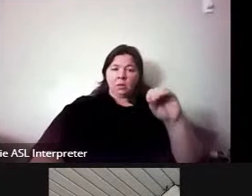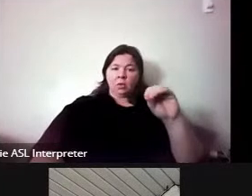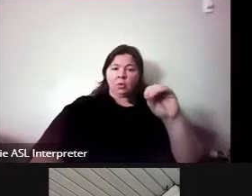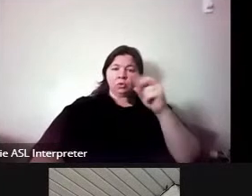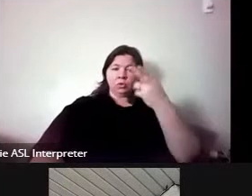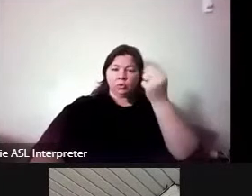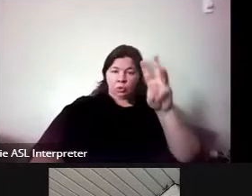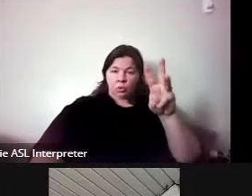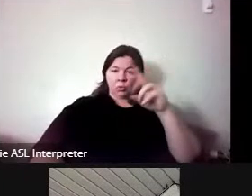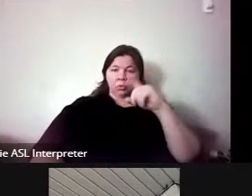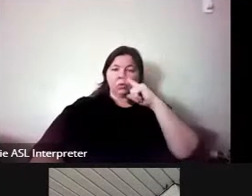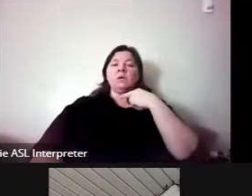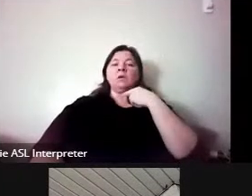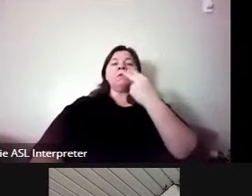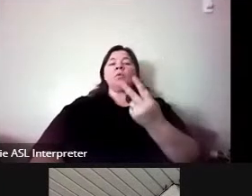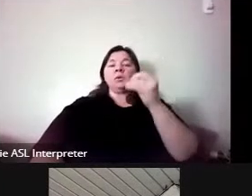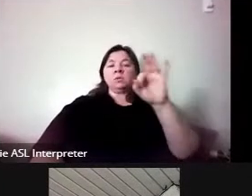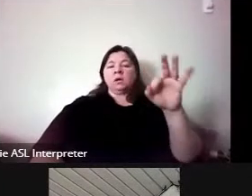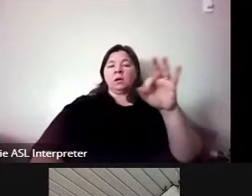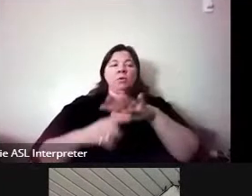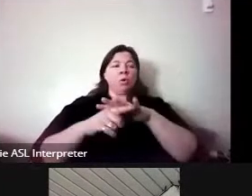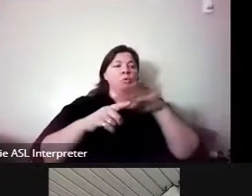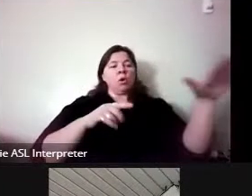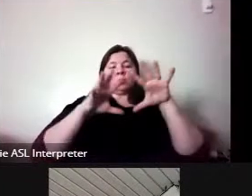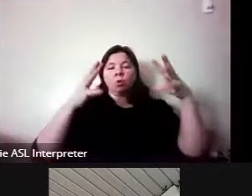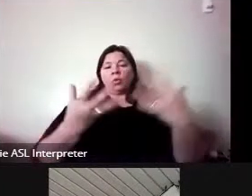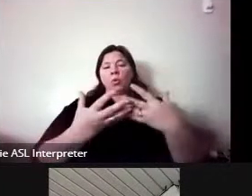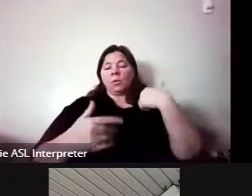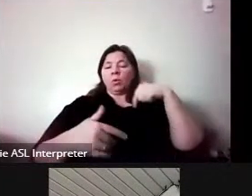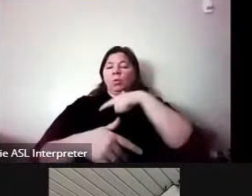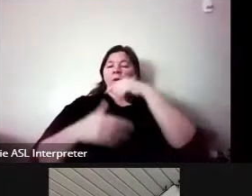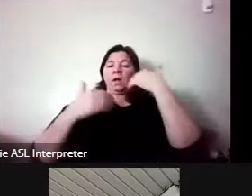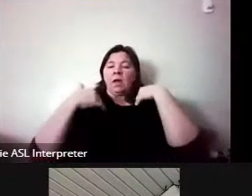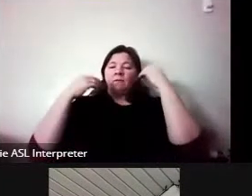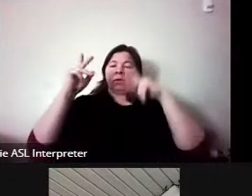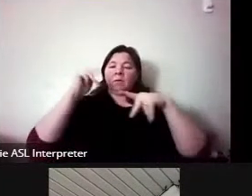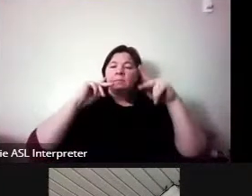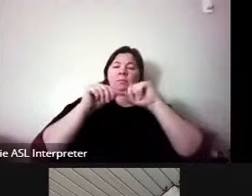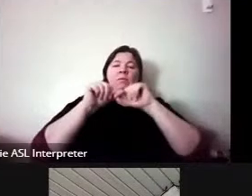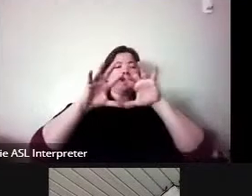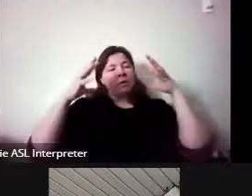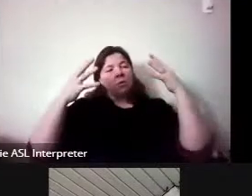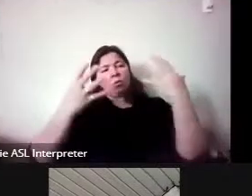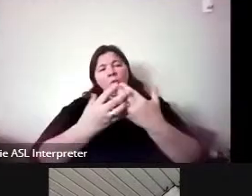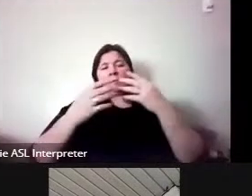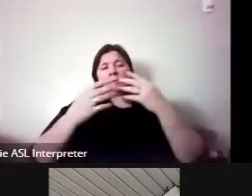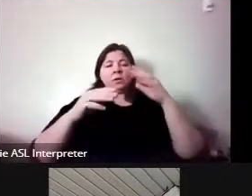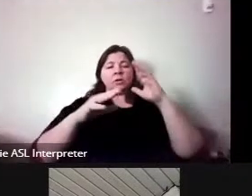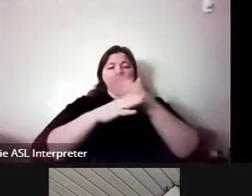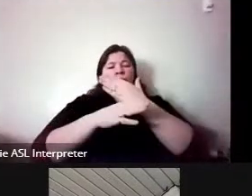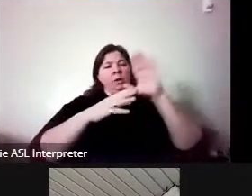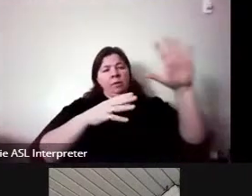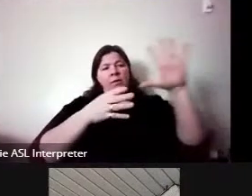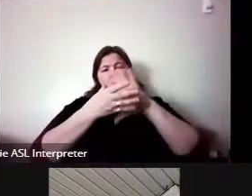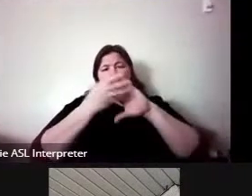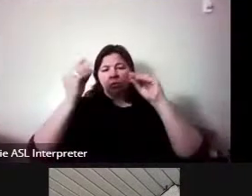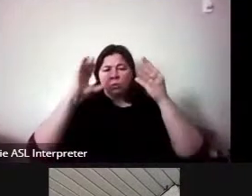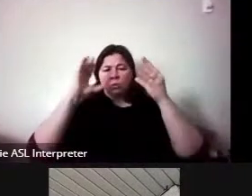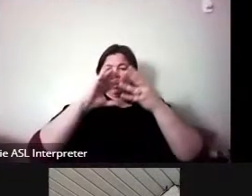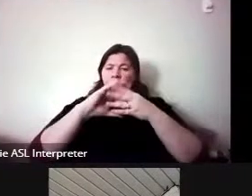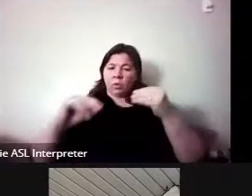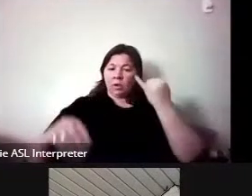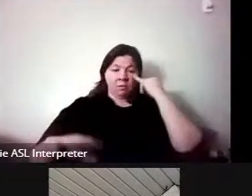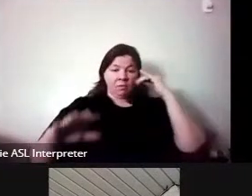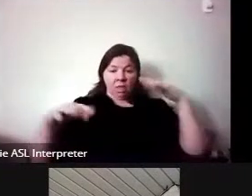Milo's show is a voice across the globe. We have people from across the globe share their story. And if you